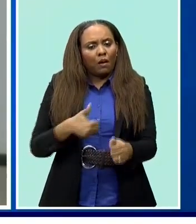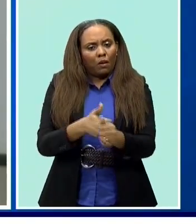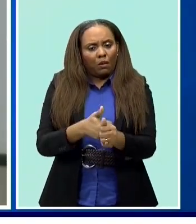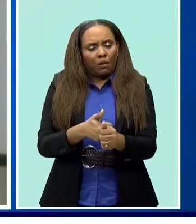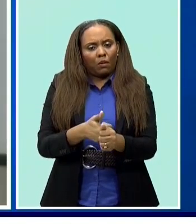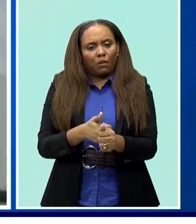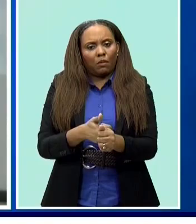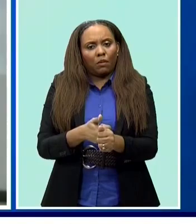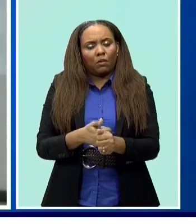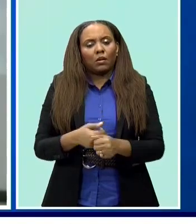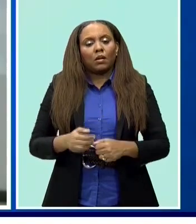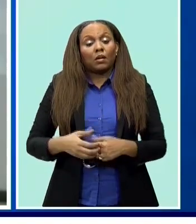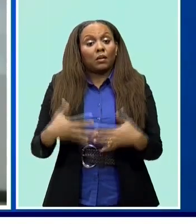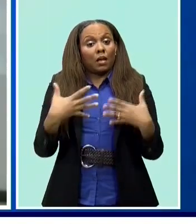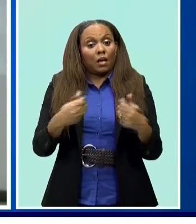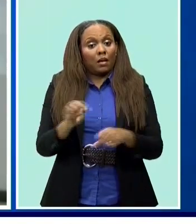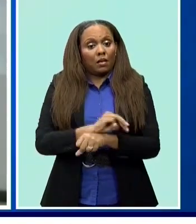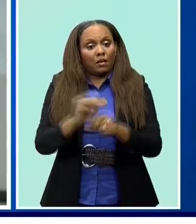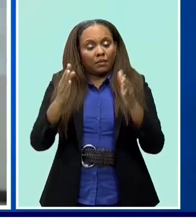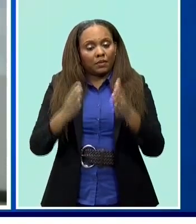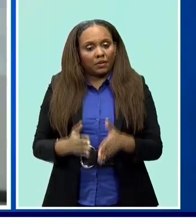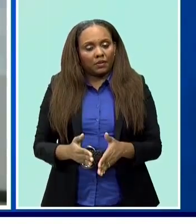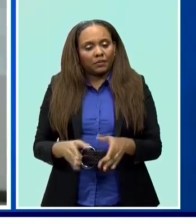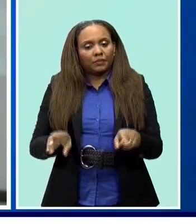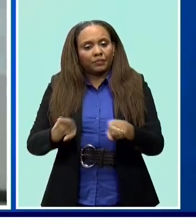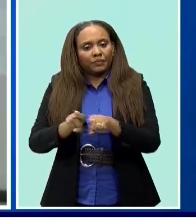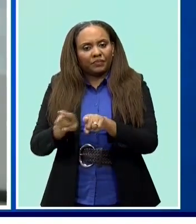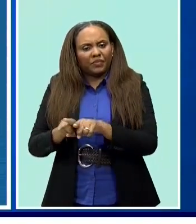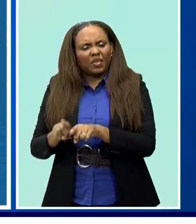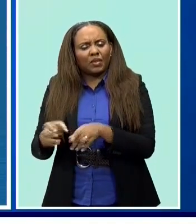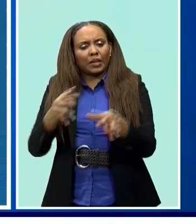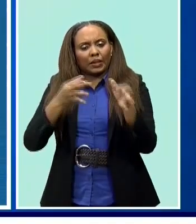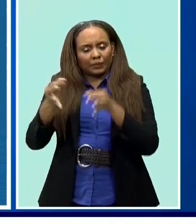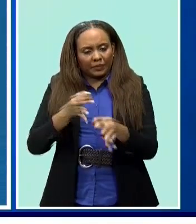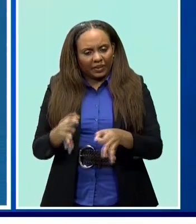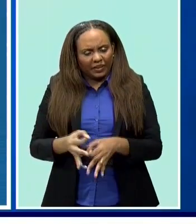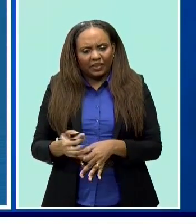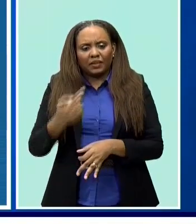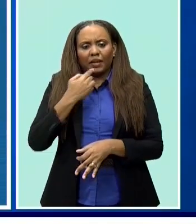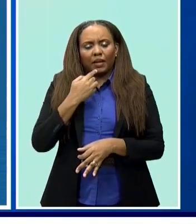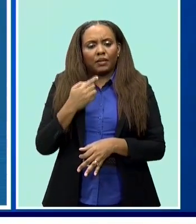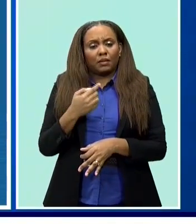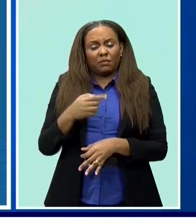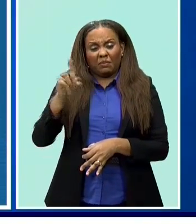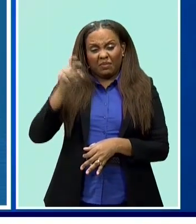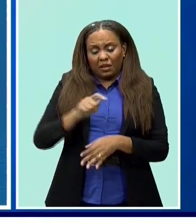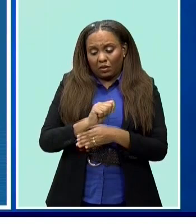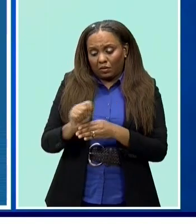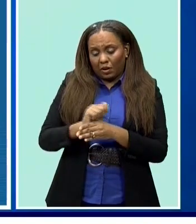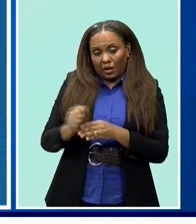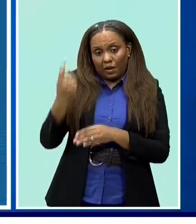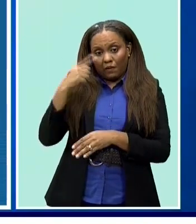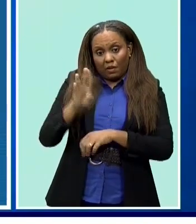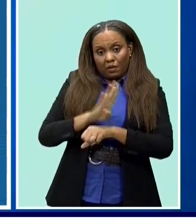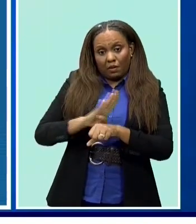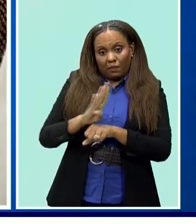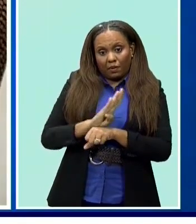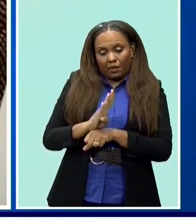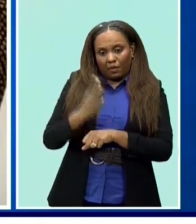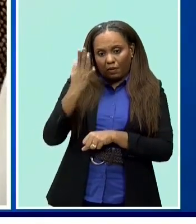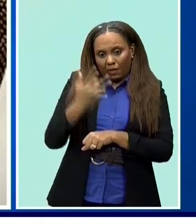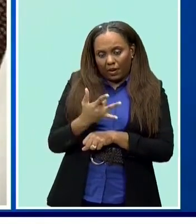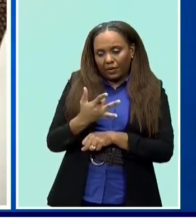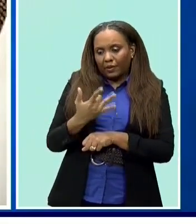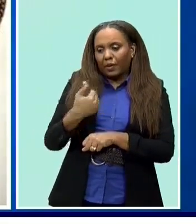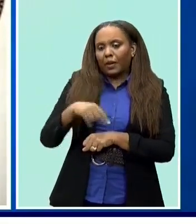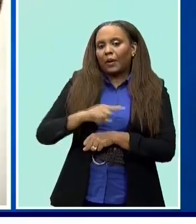EMT level 2. Health Minister Lieutenant Colonel Jeffrey Bostic says this type of training is ideal for the island since Barbadians have